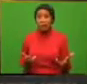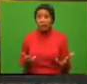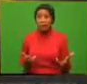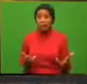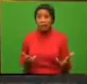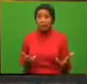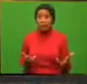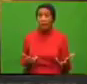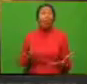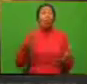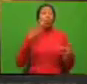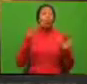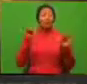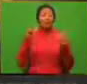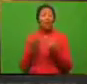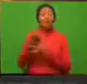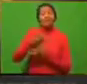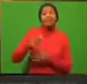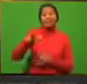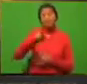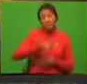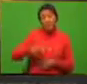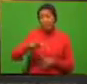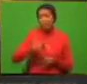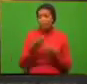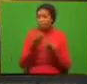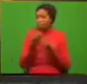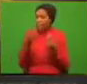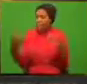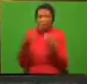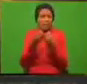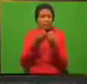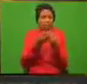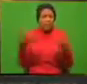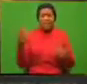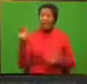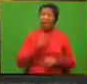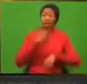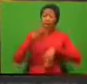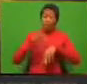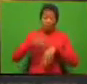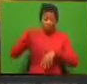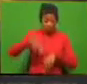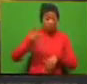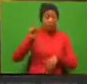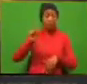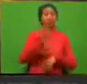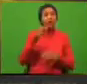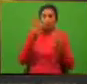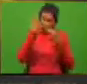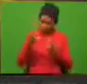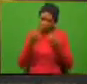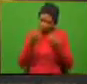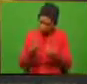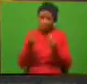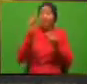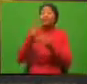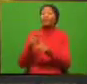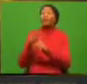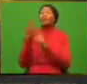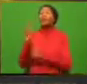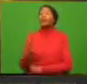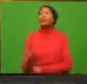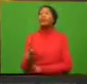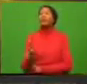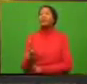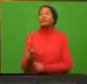Once there is access to land, so many of the problems that we have will be dealt with. For example, there will be